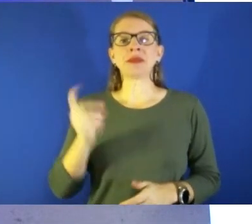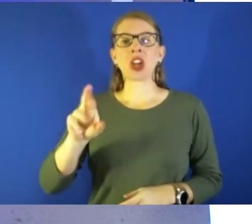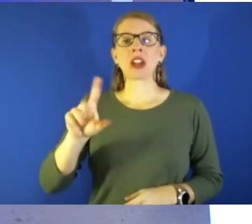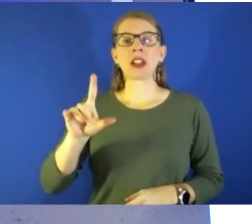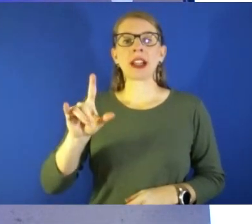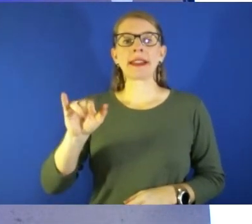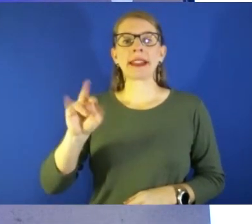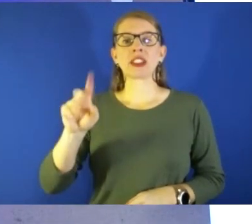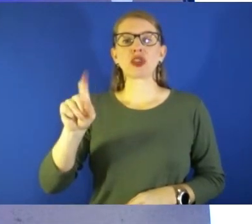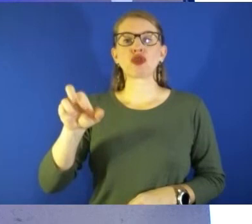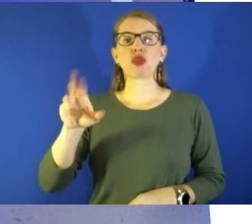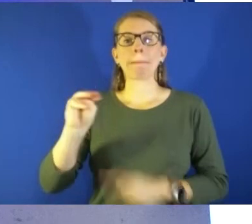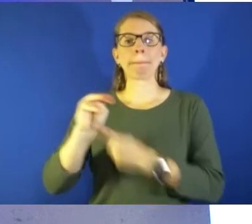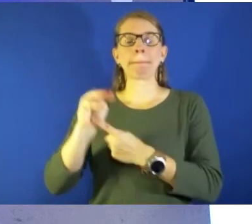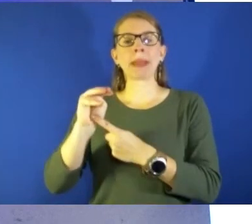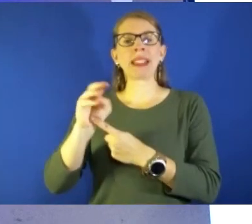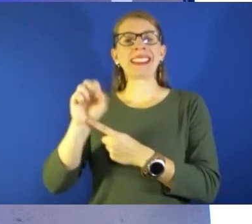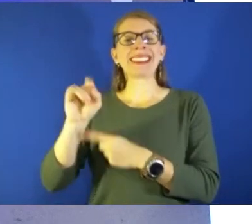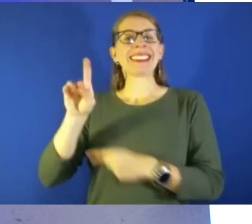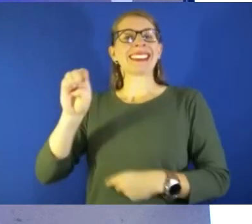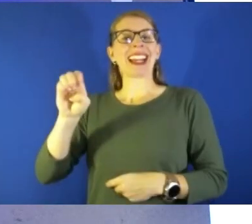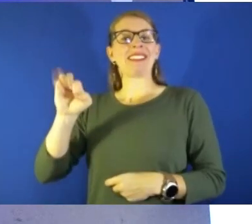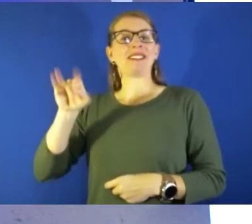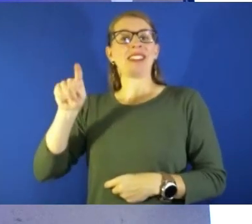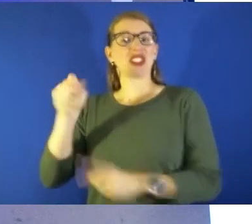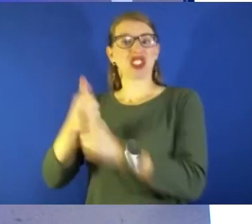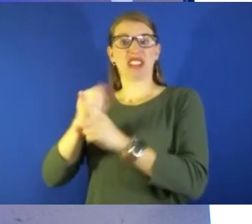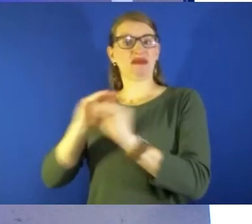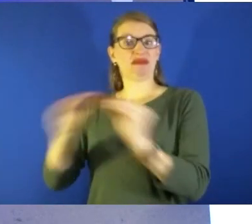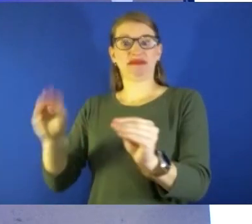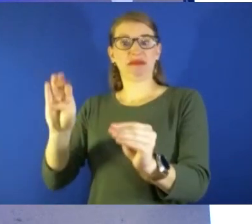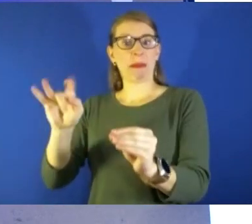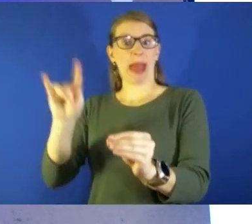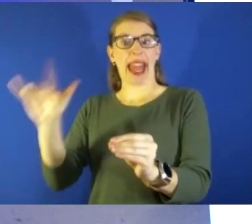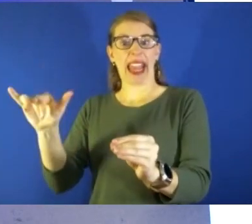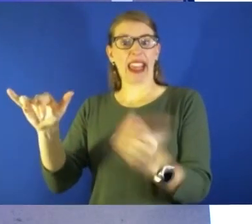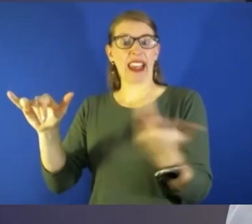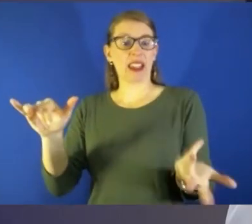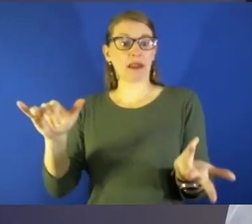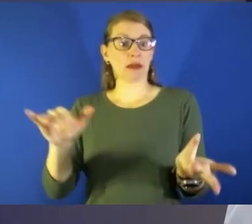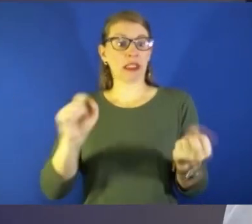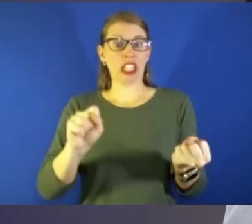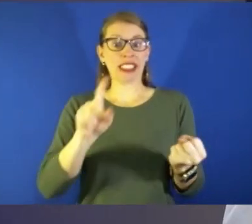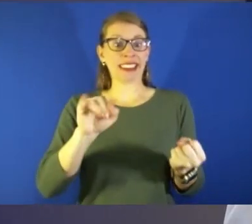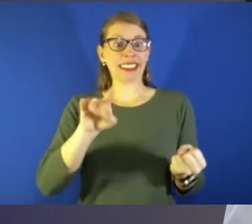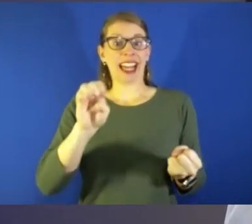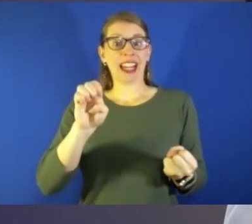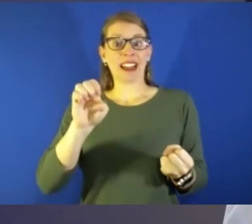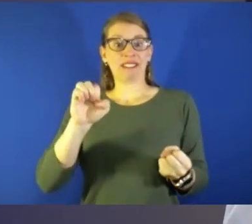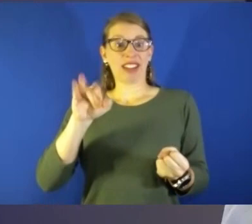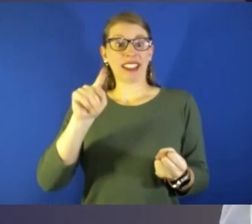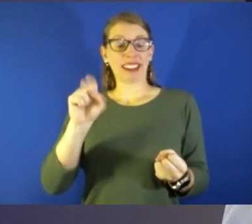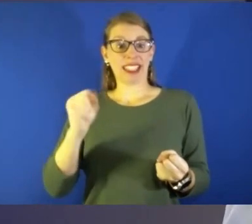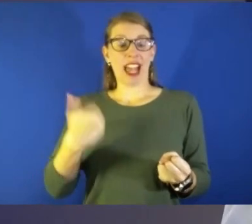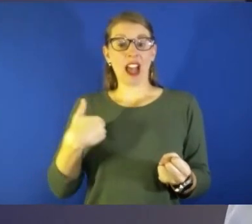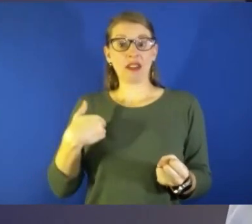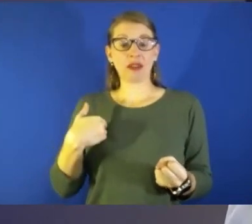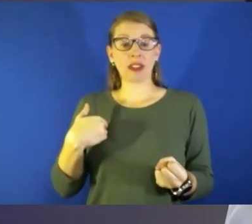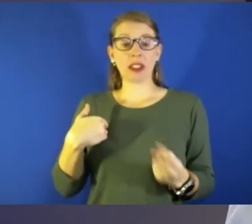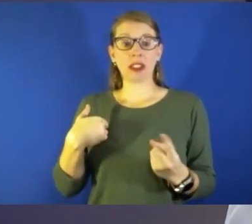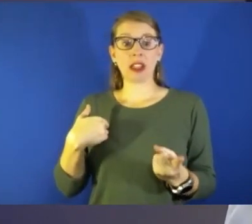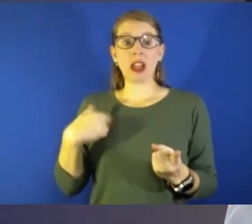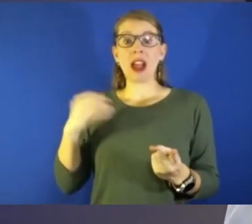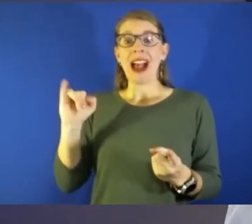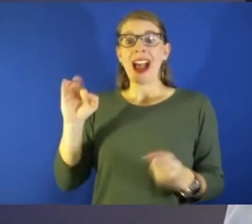When I talked to Betty, she just didn't have any. Is it possible to have any side effects with this? The beauty of IORT is there really are almost no